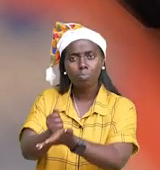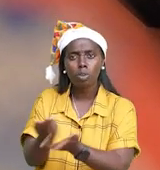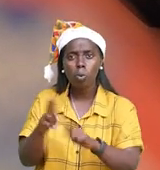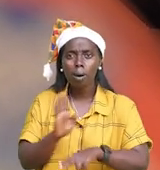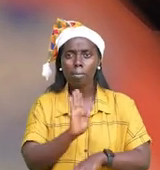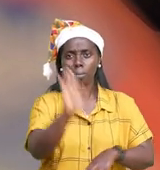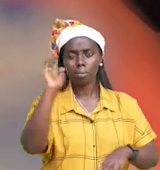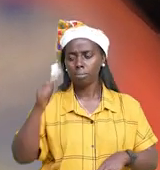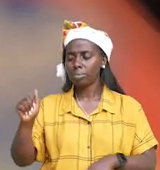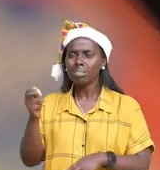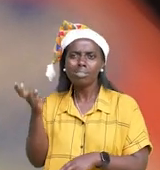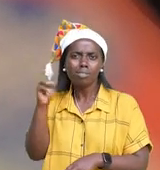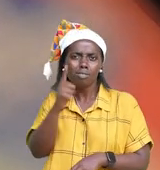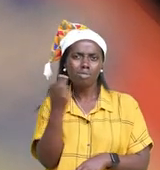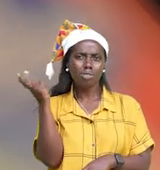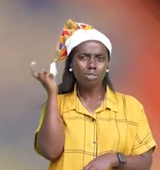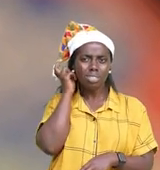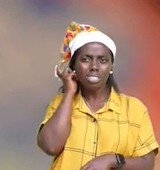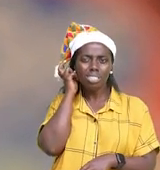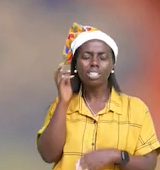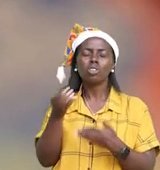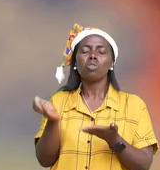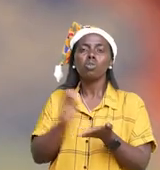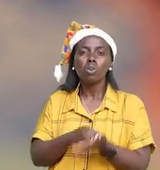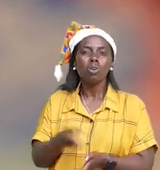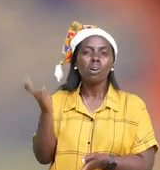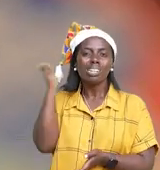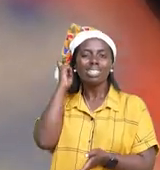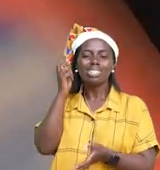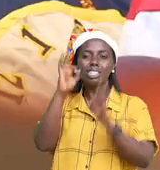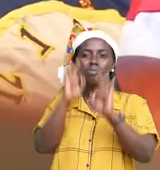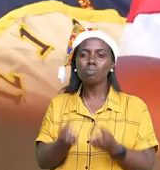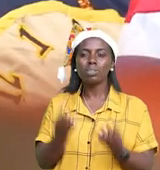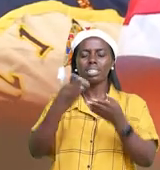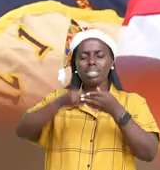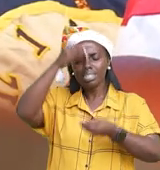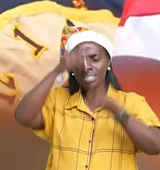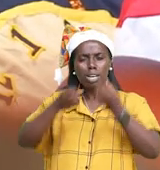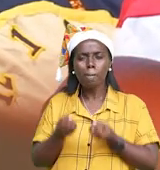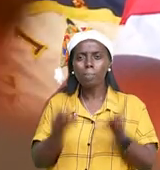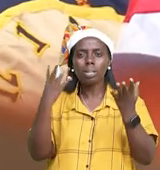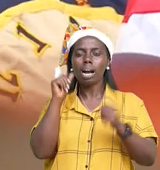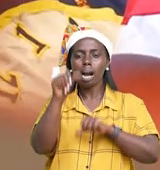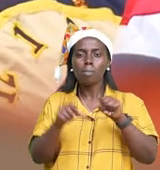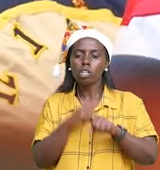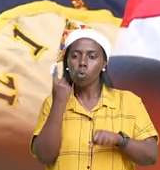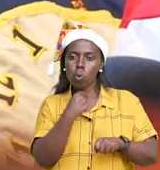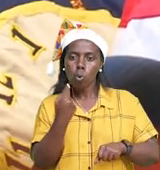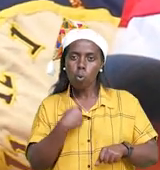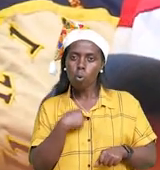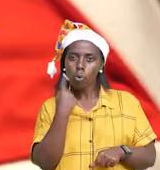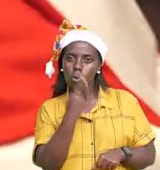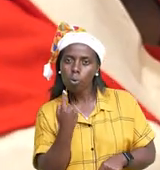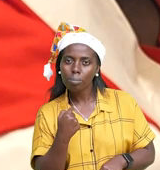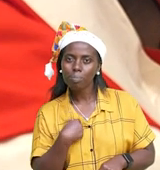themselves. Listen, then listen more. Learn more about who they are.